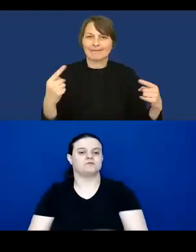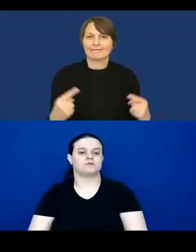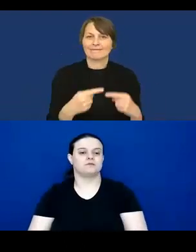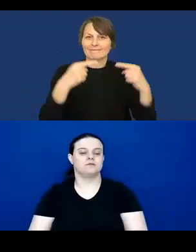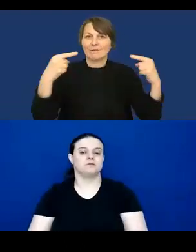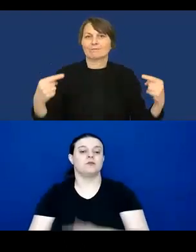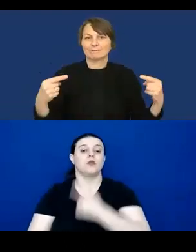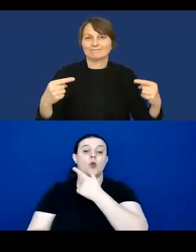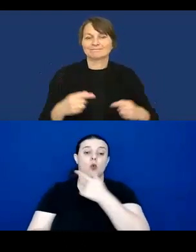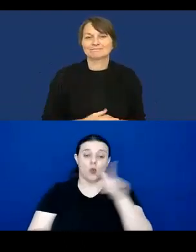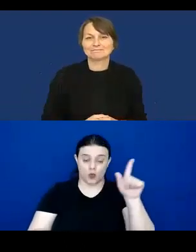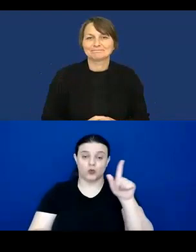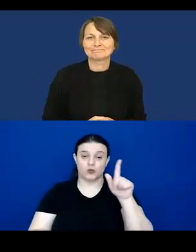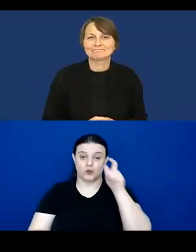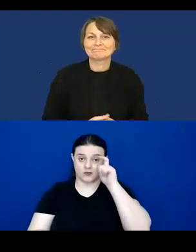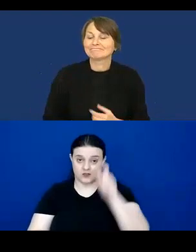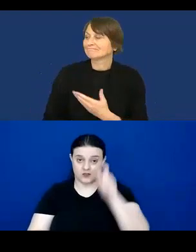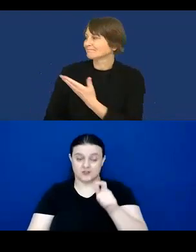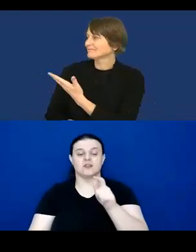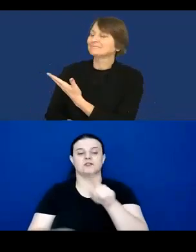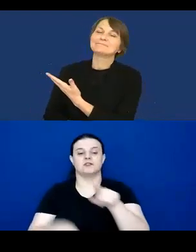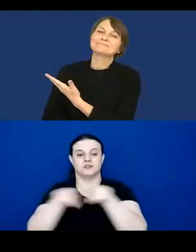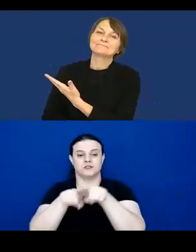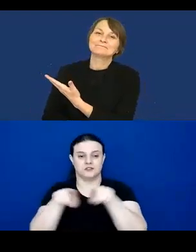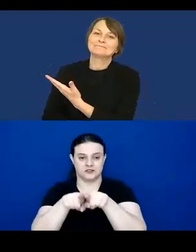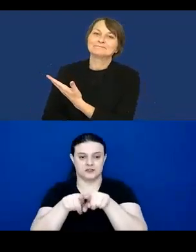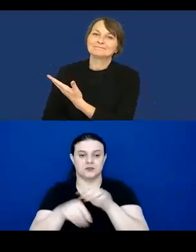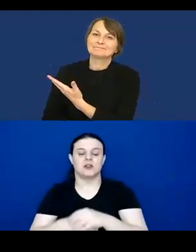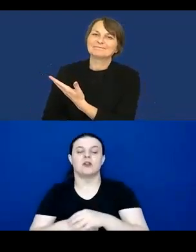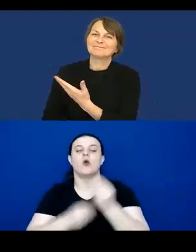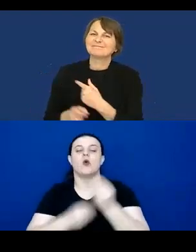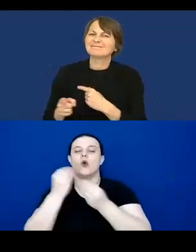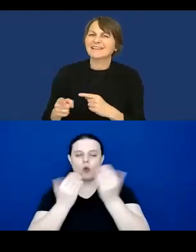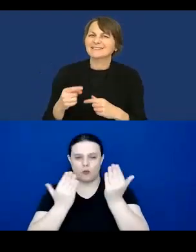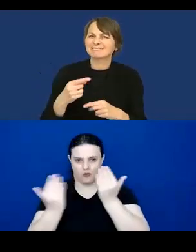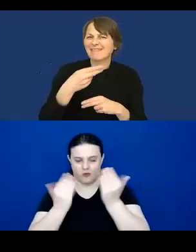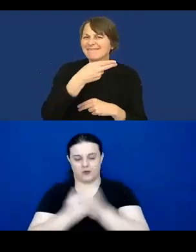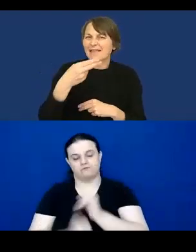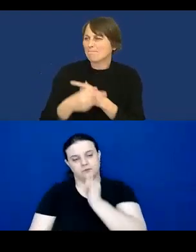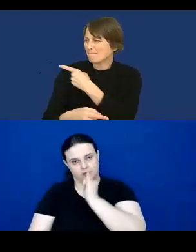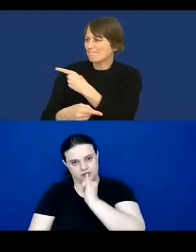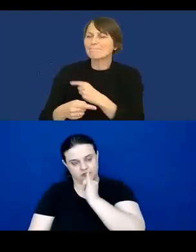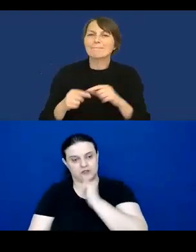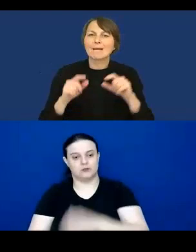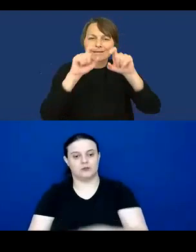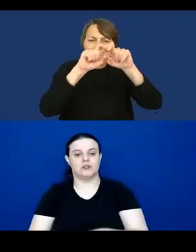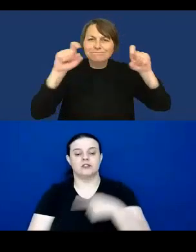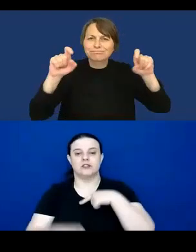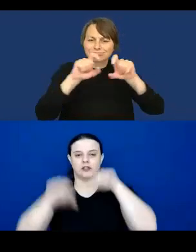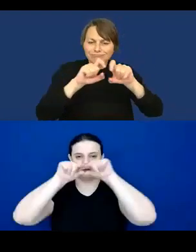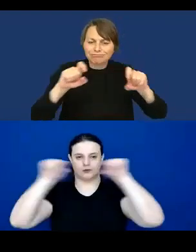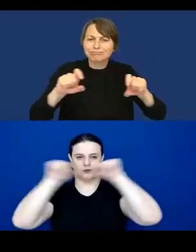Another interesting illusion is the thermal grill illusion. So if you have a number of bars of a